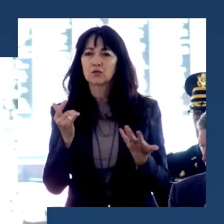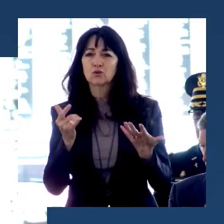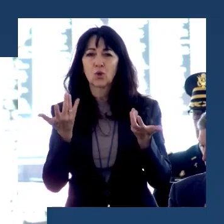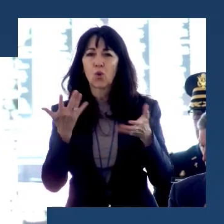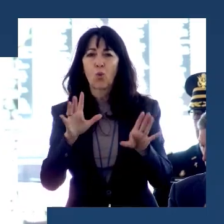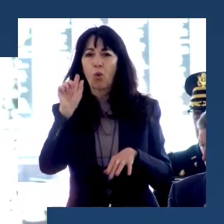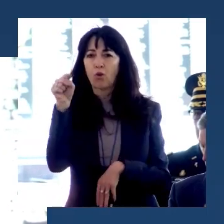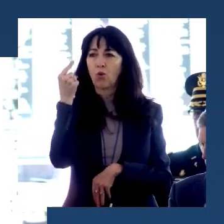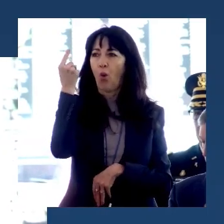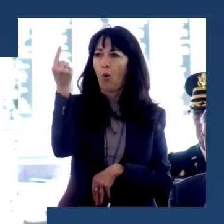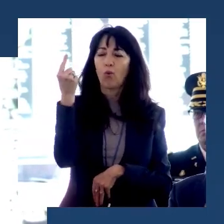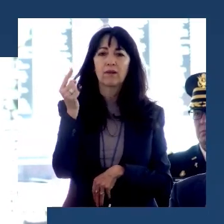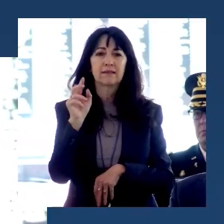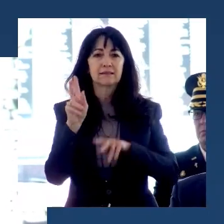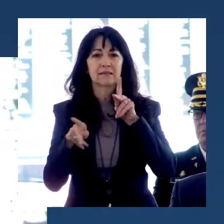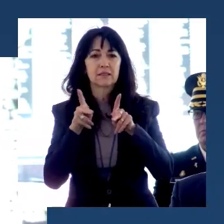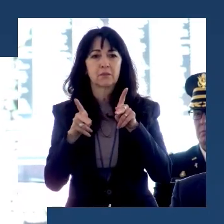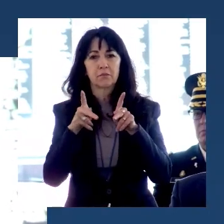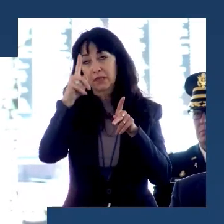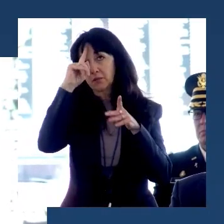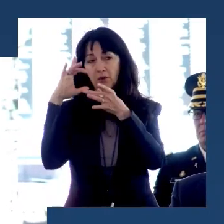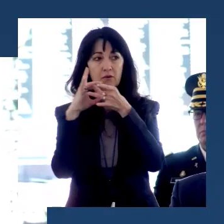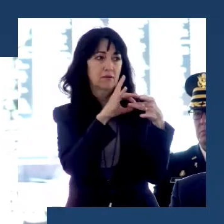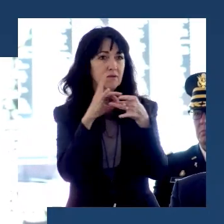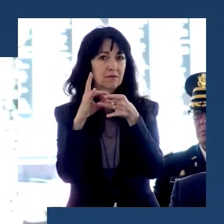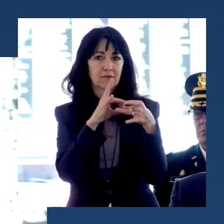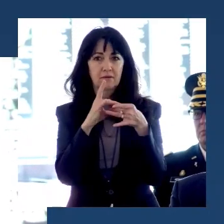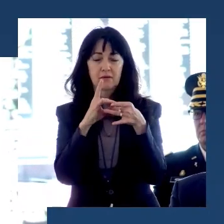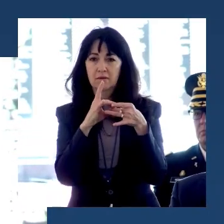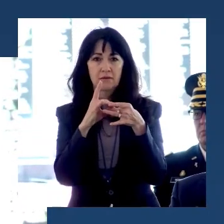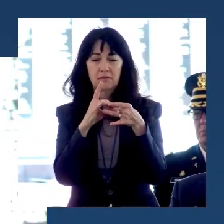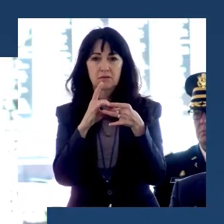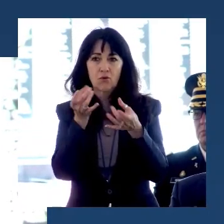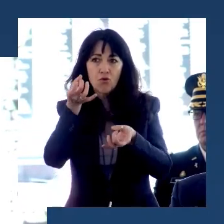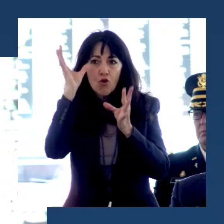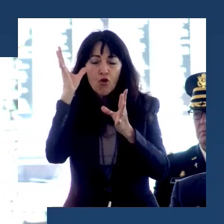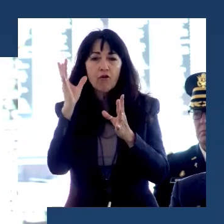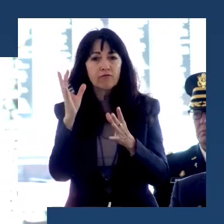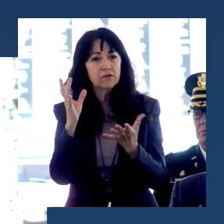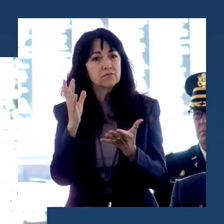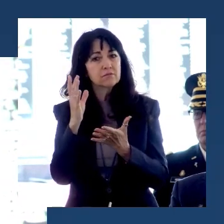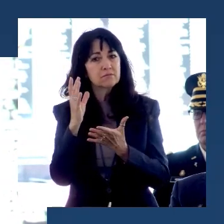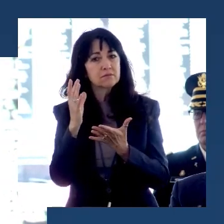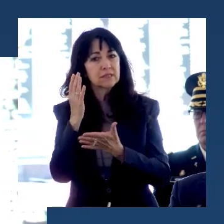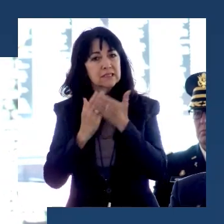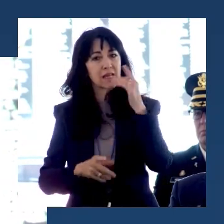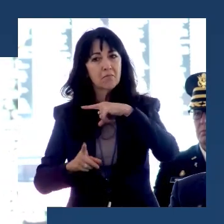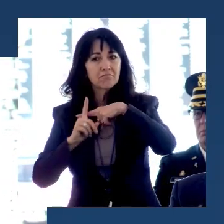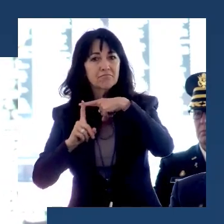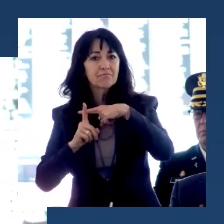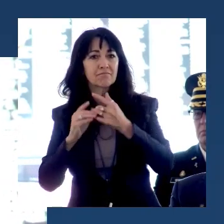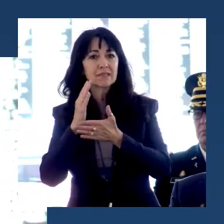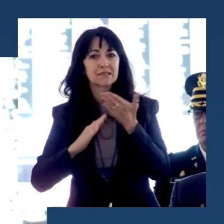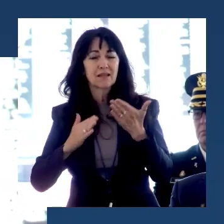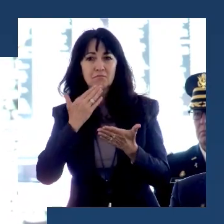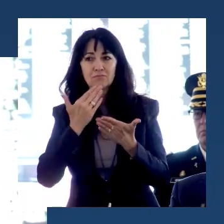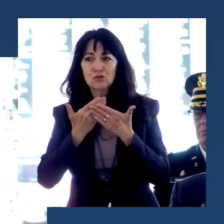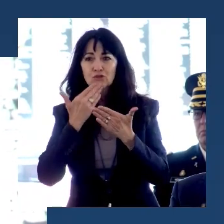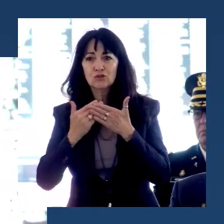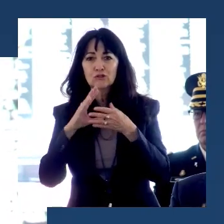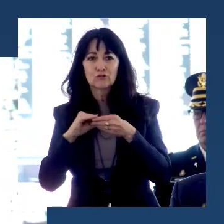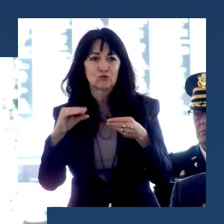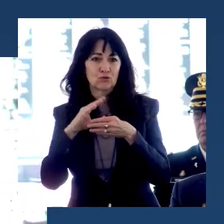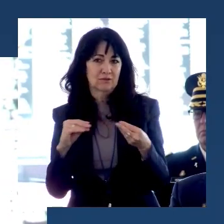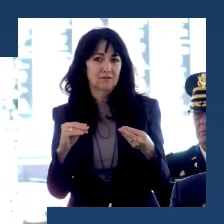with the worst days of our lives. There's a reason people should want to serve. That's how we pay it